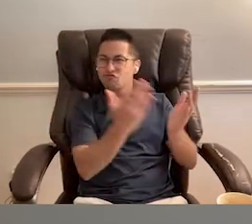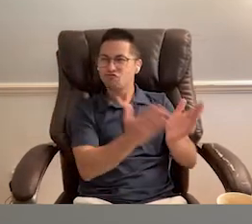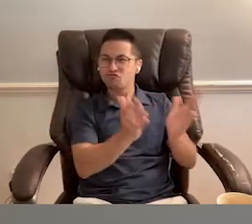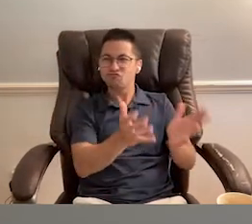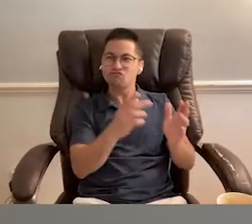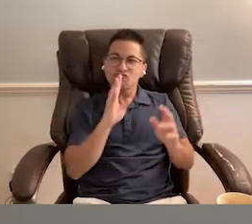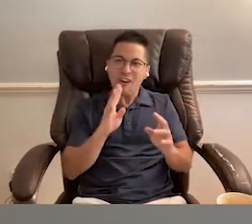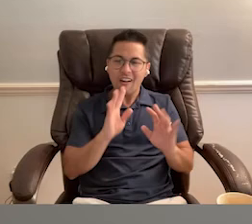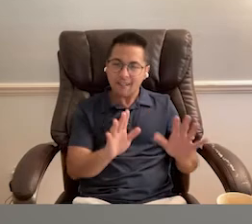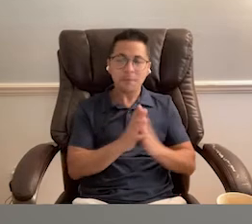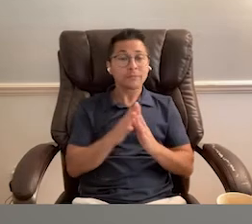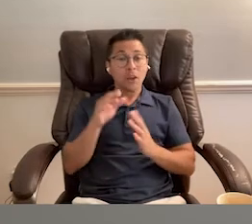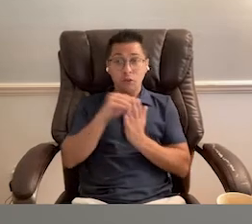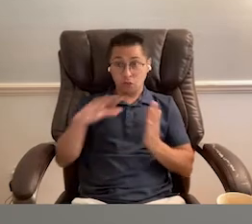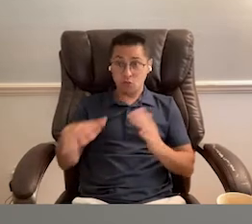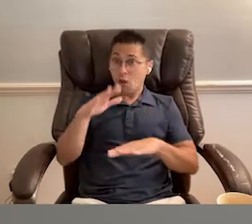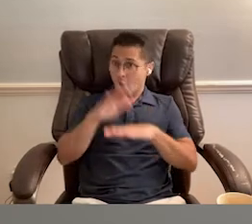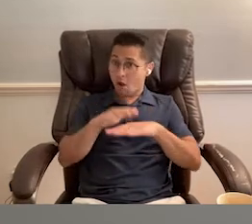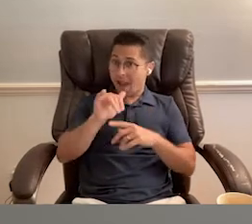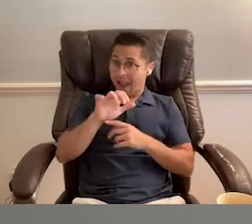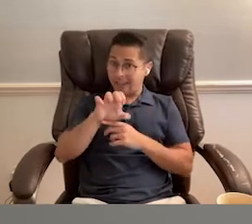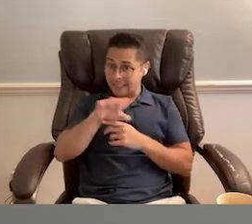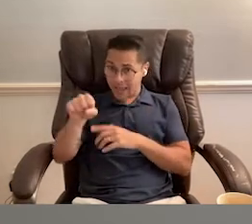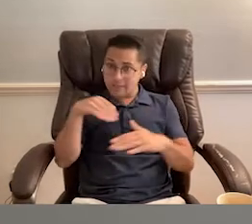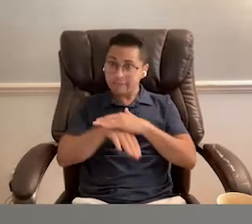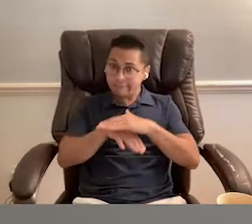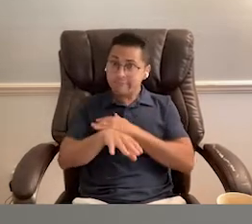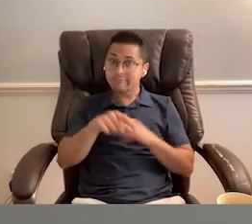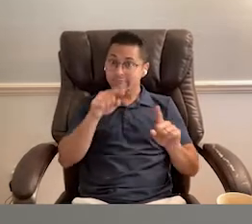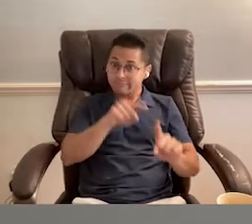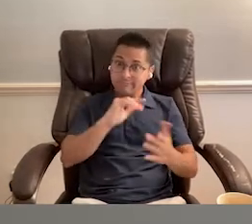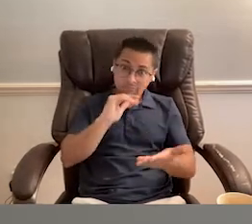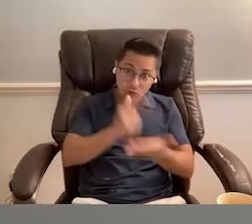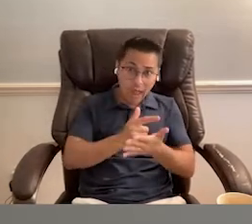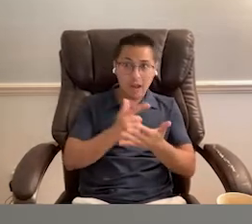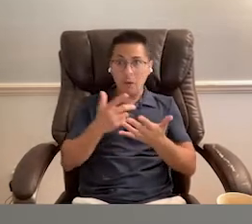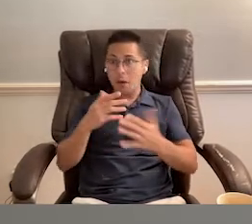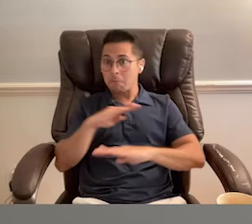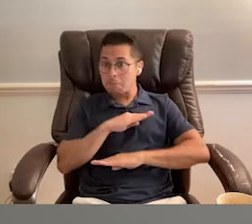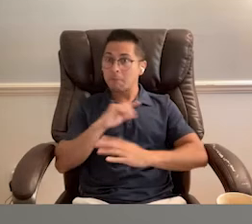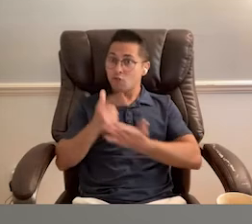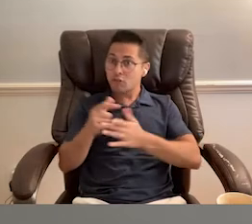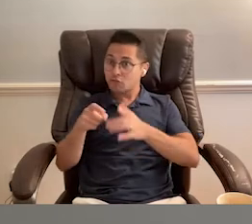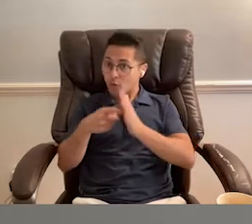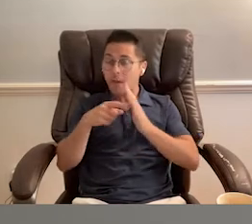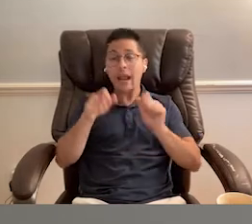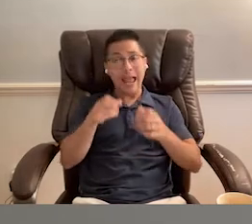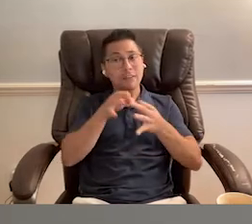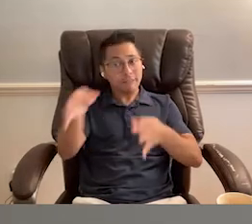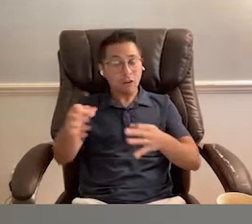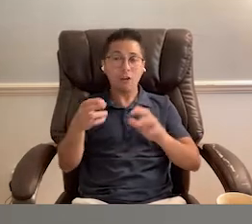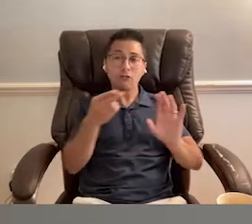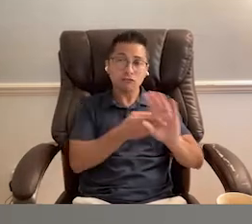So the student on access that graduates or meets graduation can defer and go into a